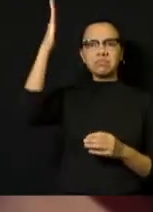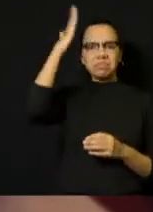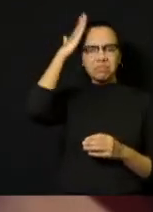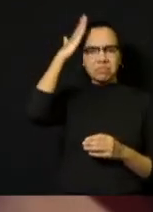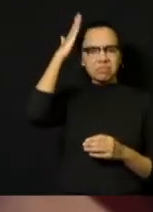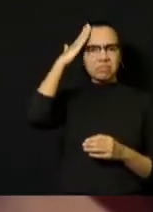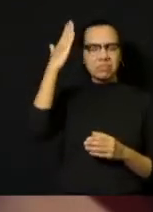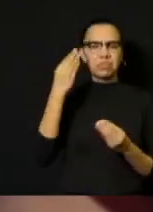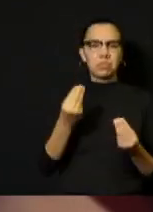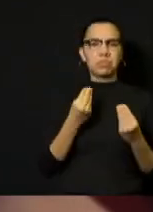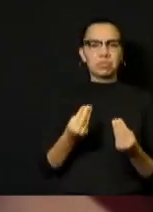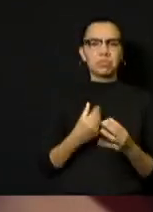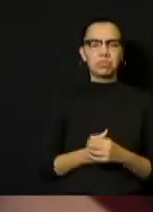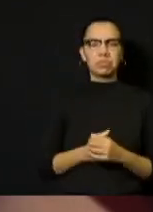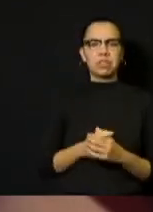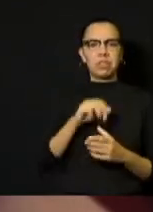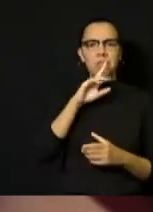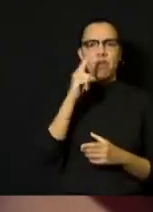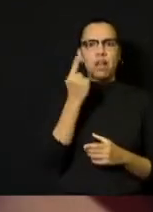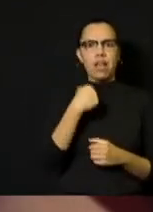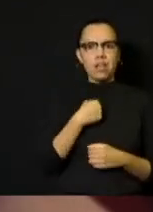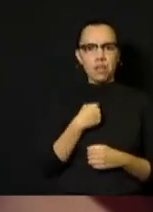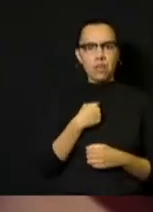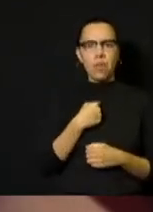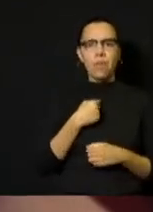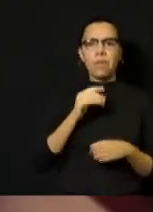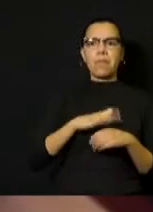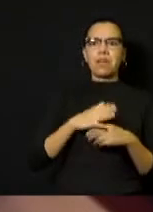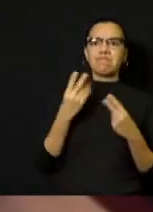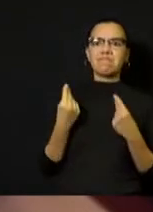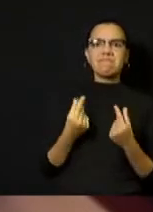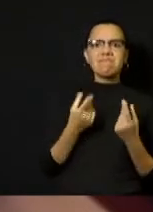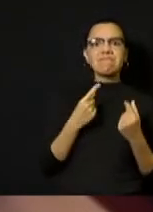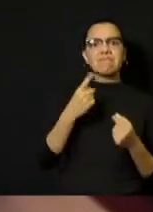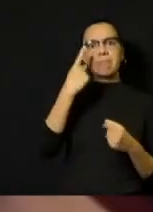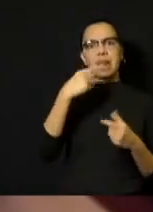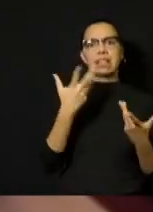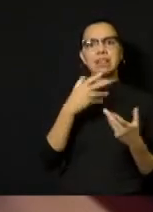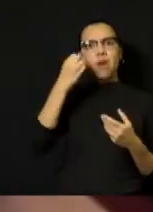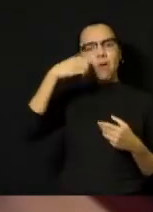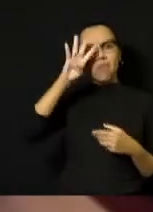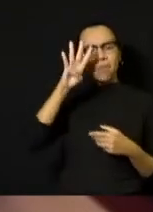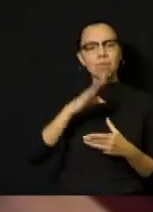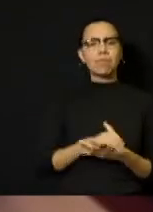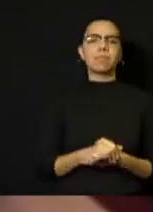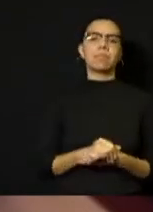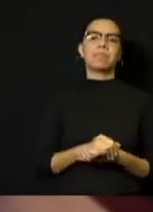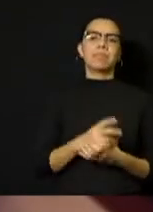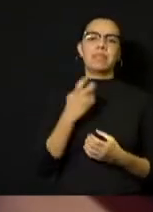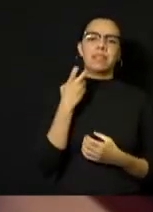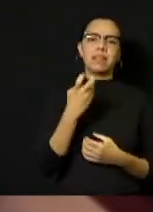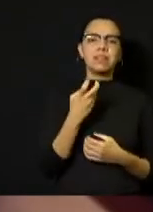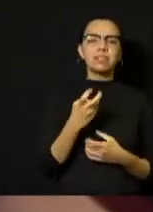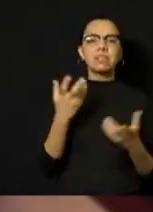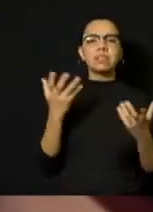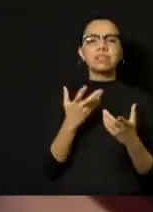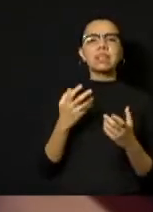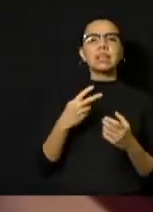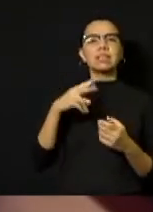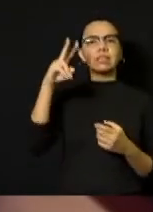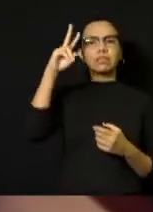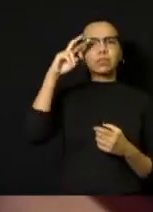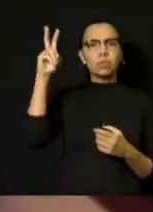gave to many leaders better than me with more intensity to work in OmniLife. And